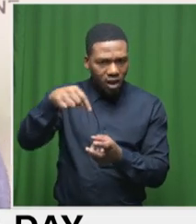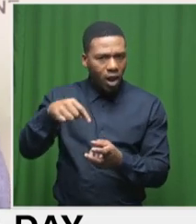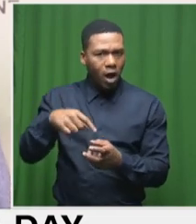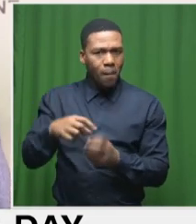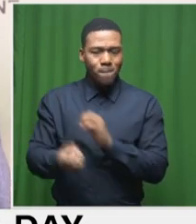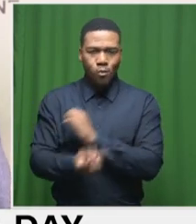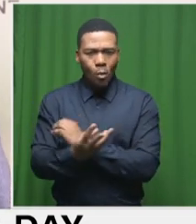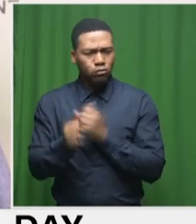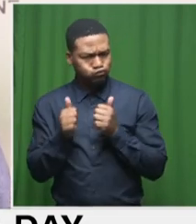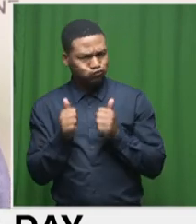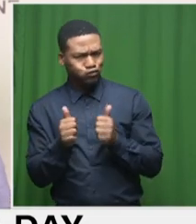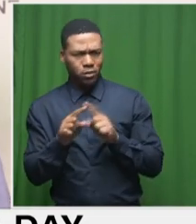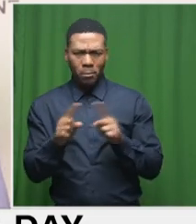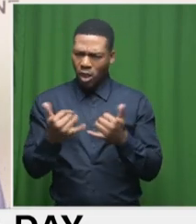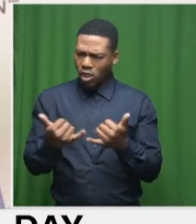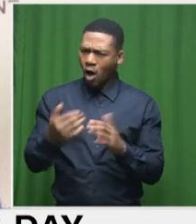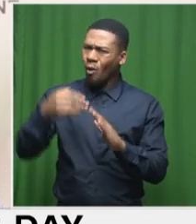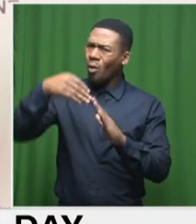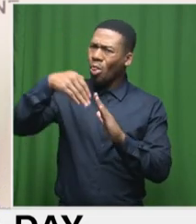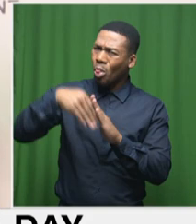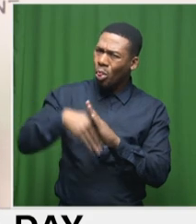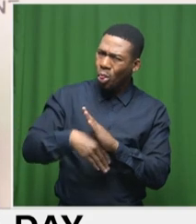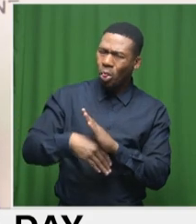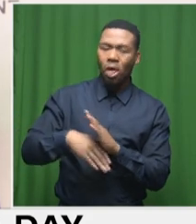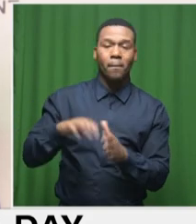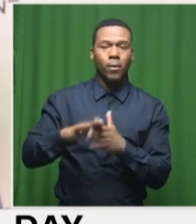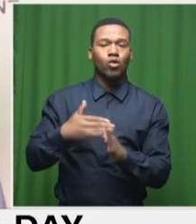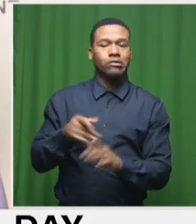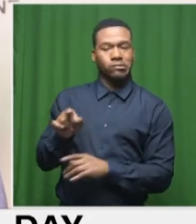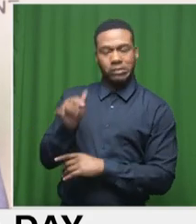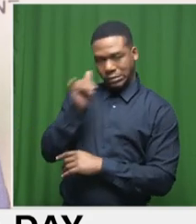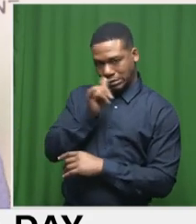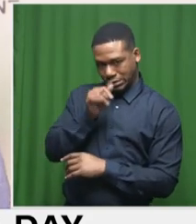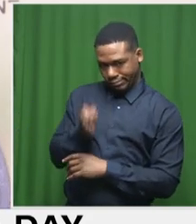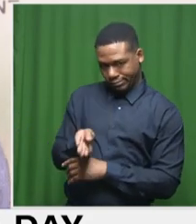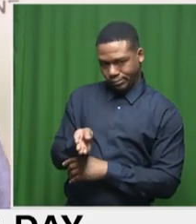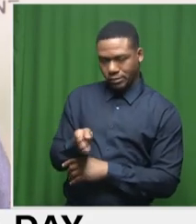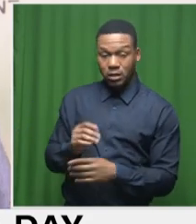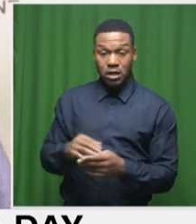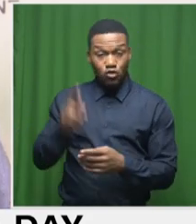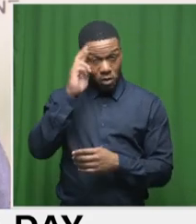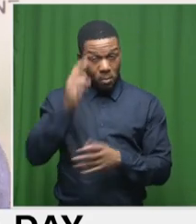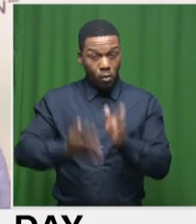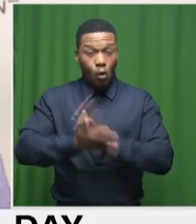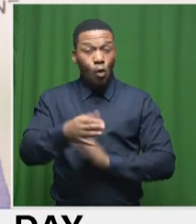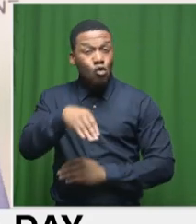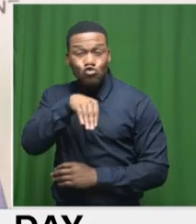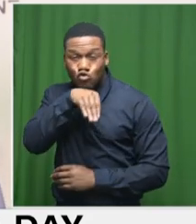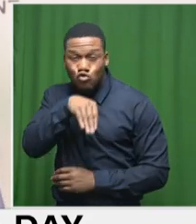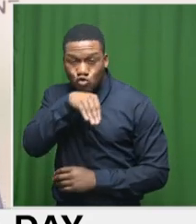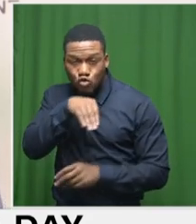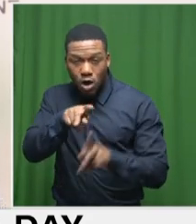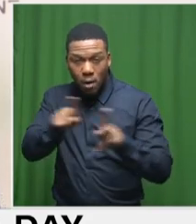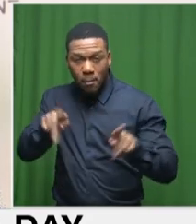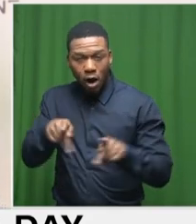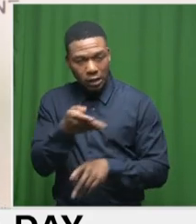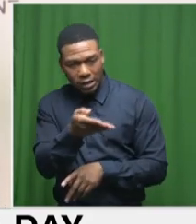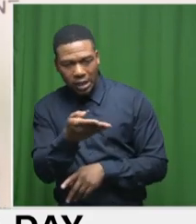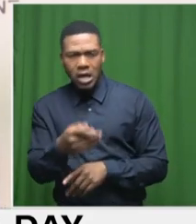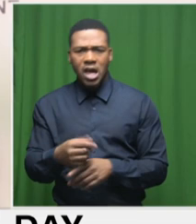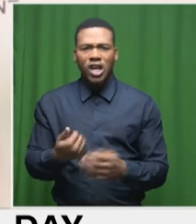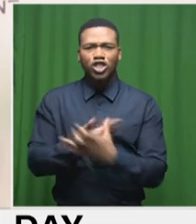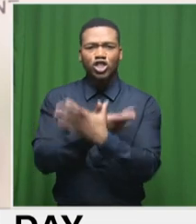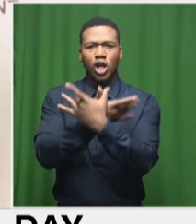in the province because of the crime that has been happening. And especially when you go into Kruger, we remember that last incident that happened when a German tourist was killed.